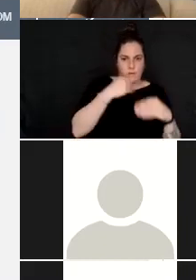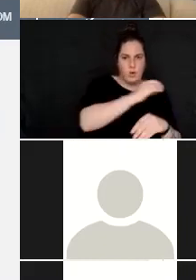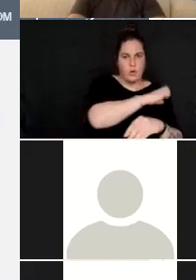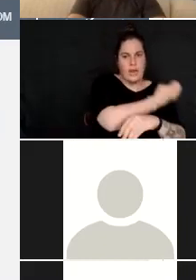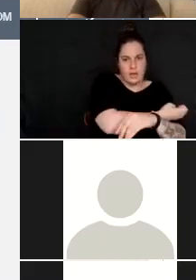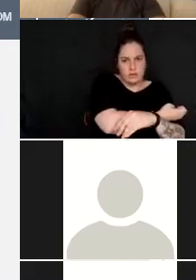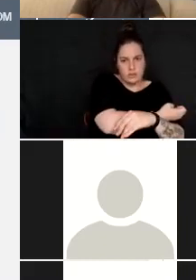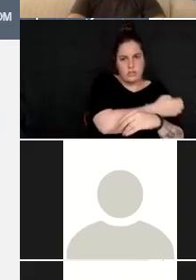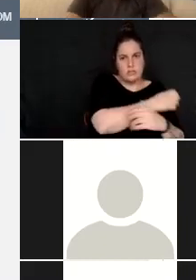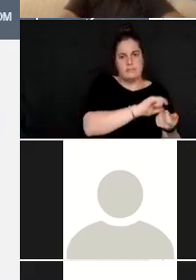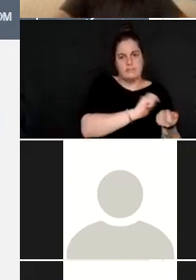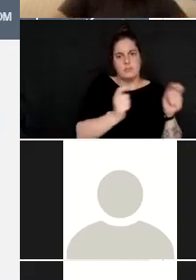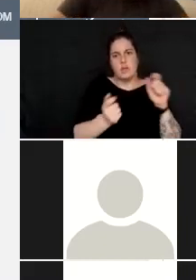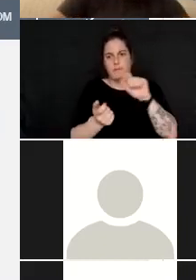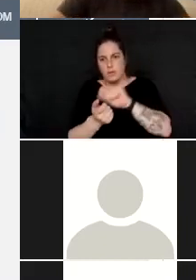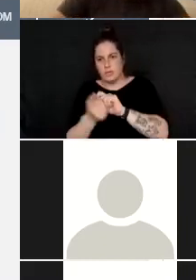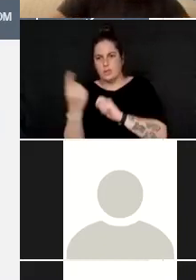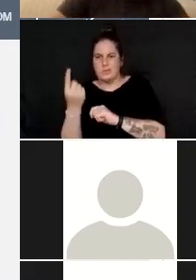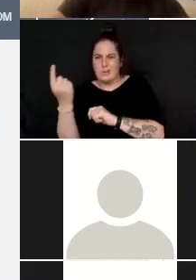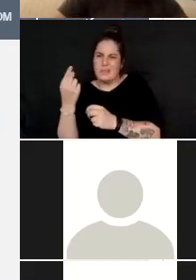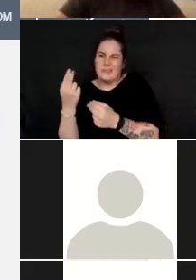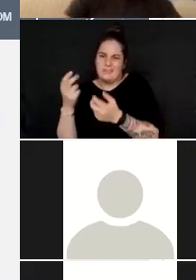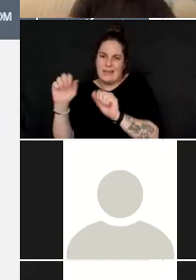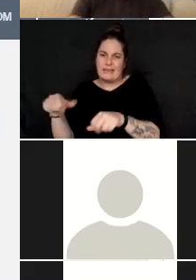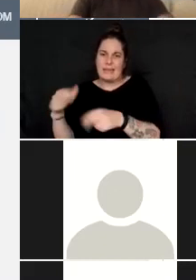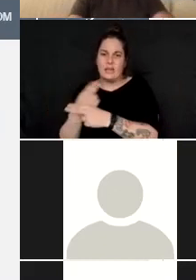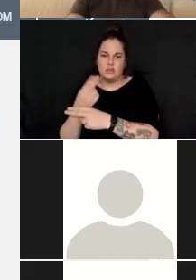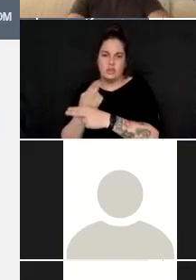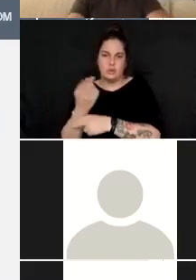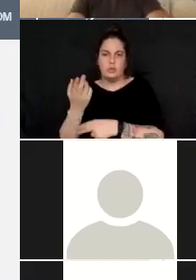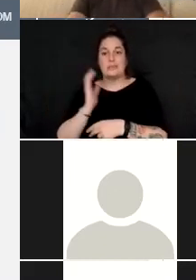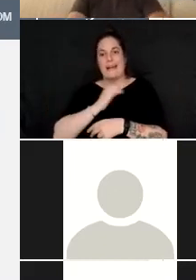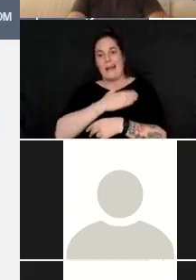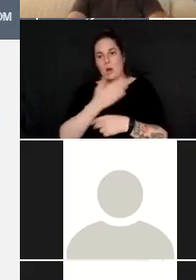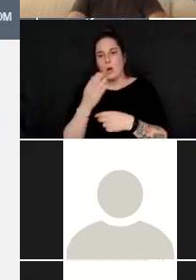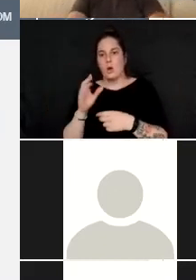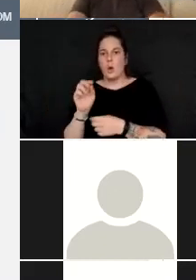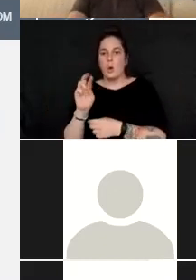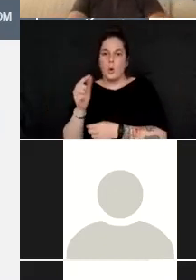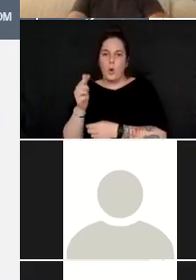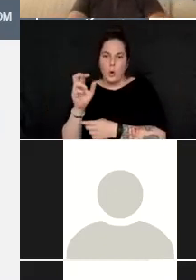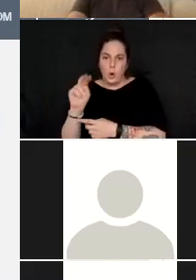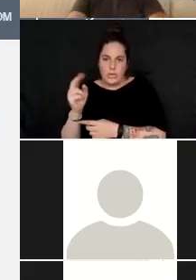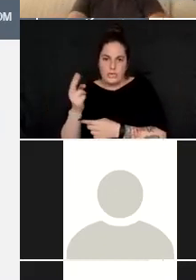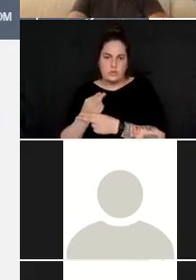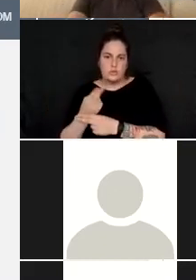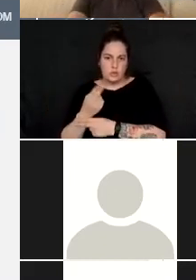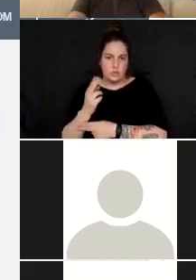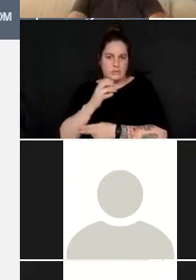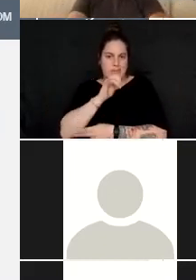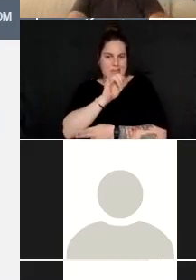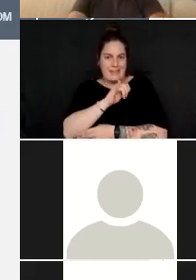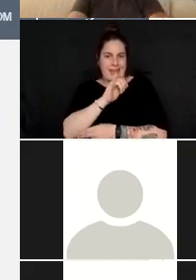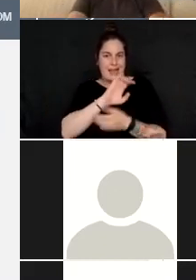into a form that is useful to our organs, right? So it shows the power